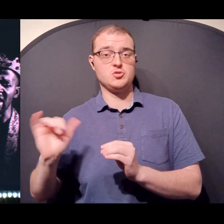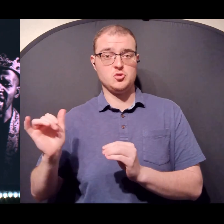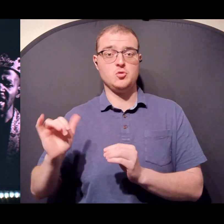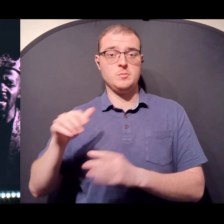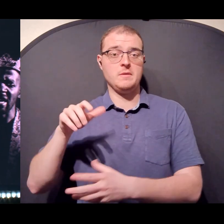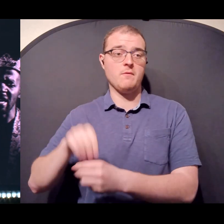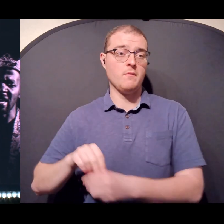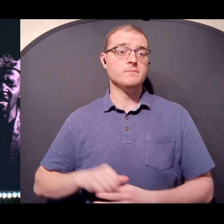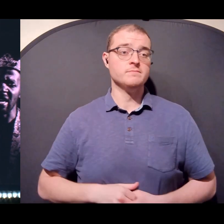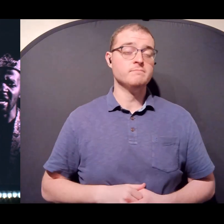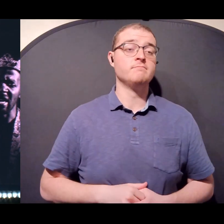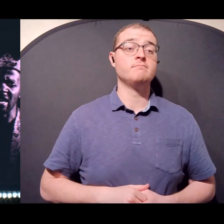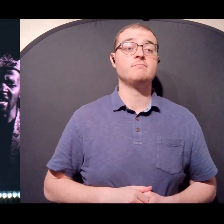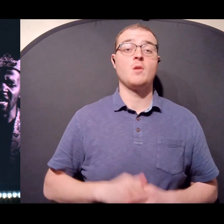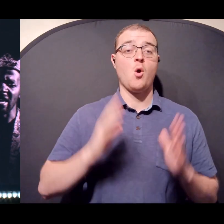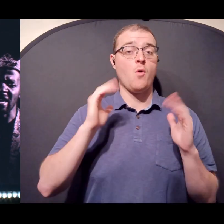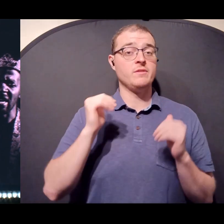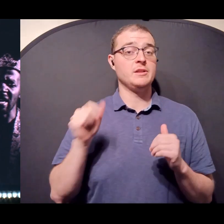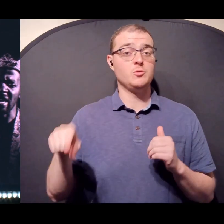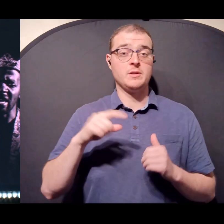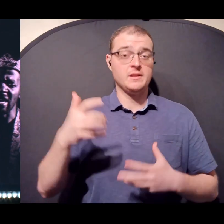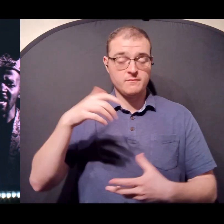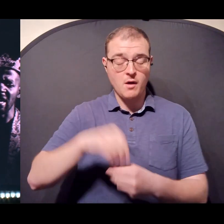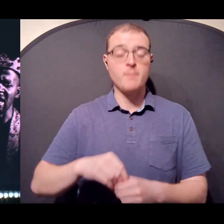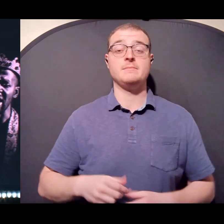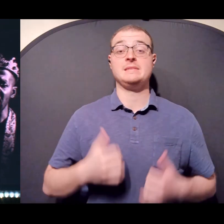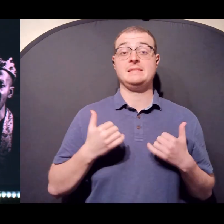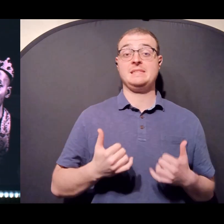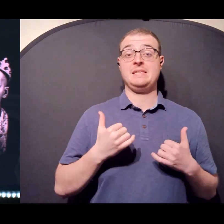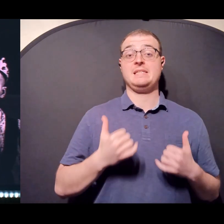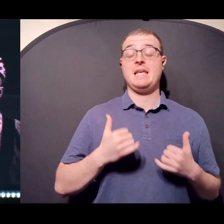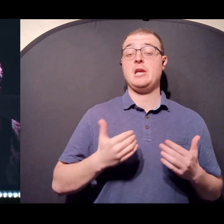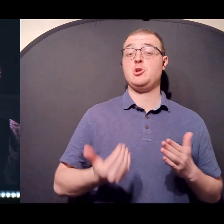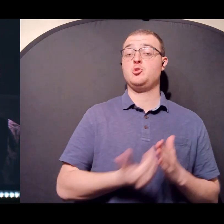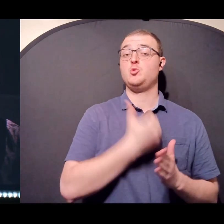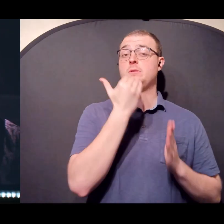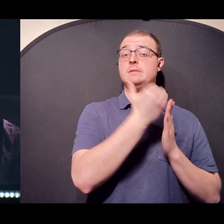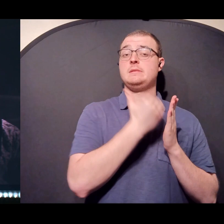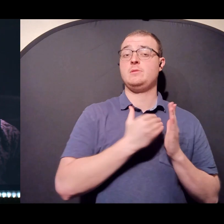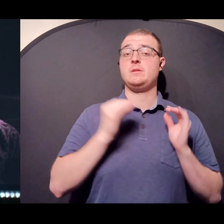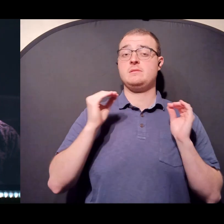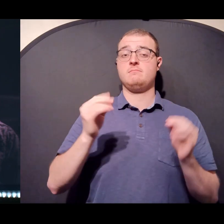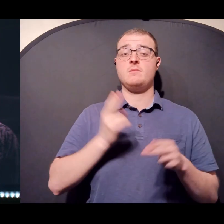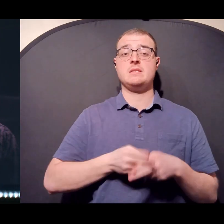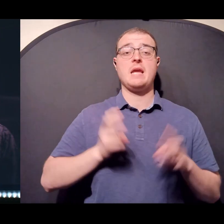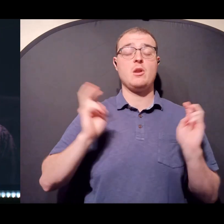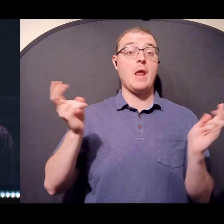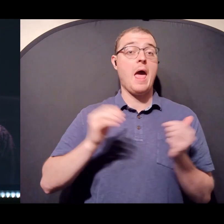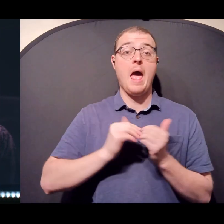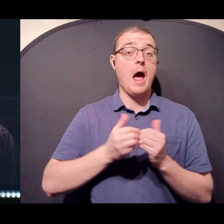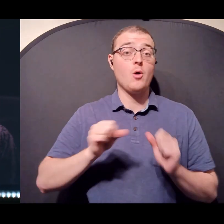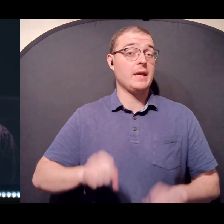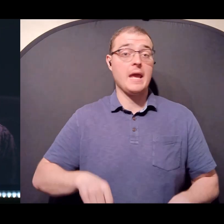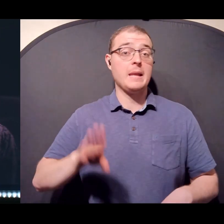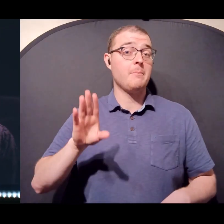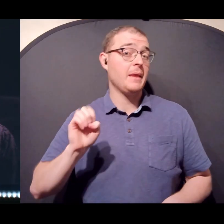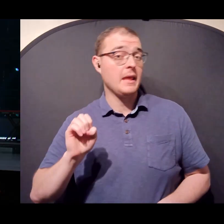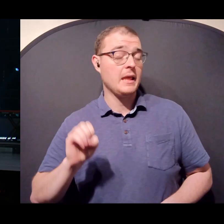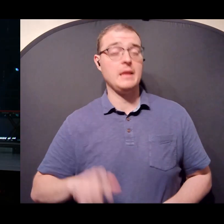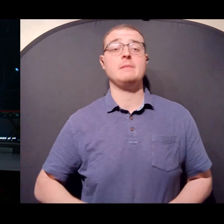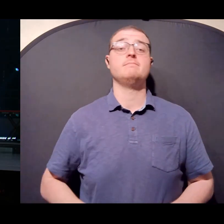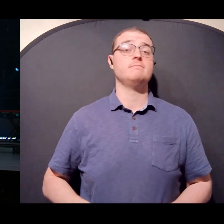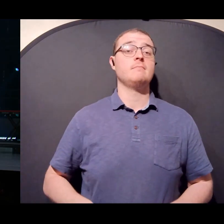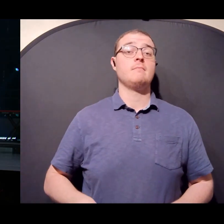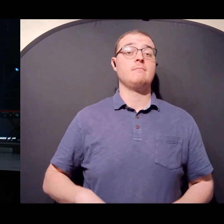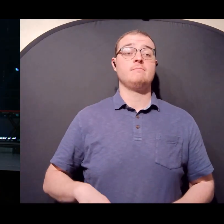to be great. I hope you're there. Today, though, we are beginning a new series entitled, How Can It Be? Everybody, on